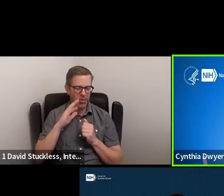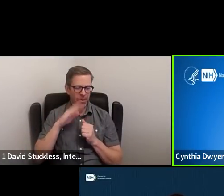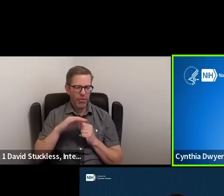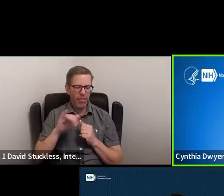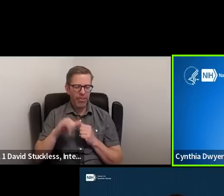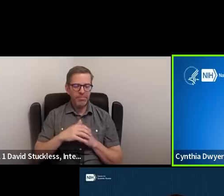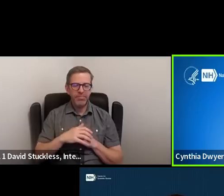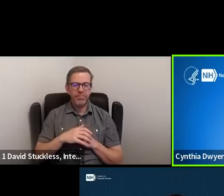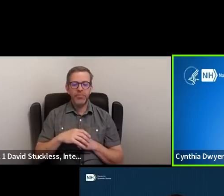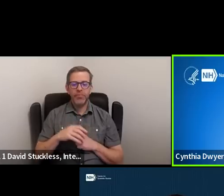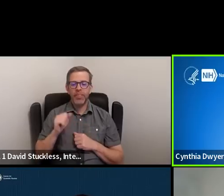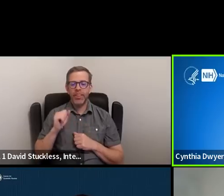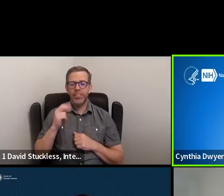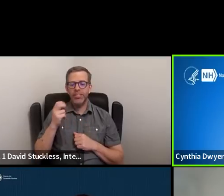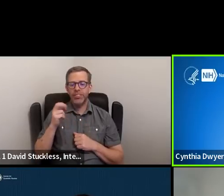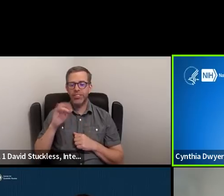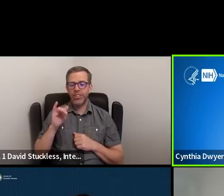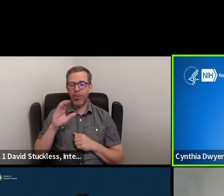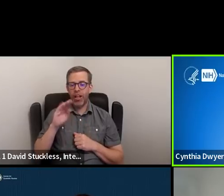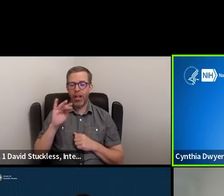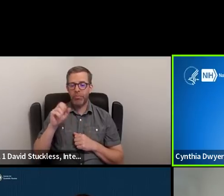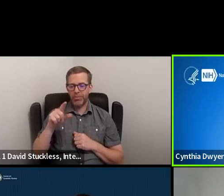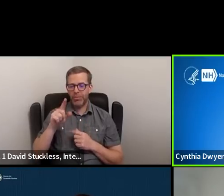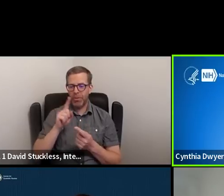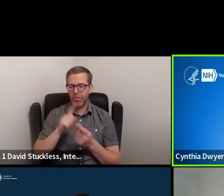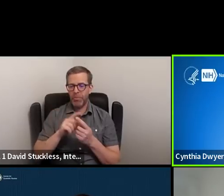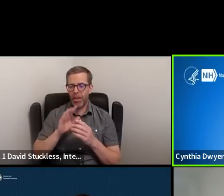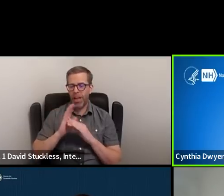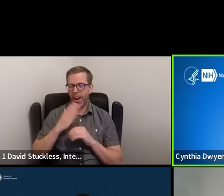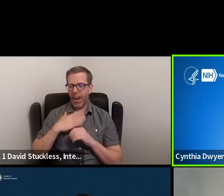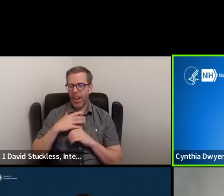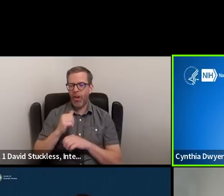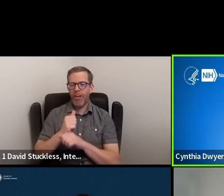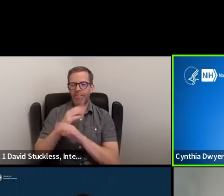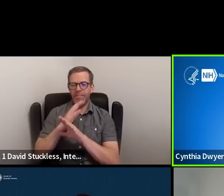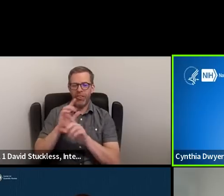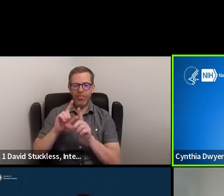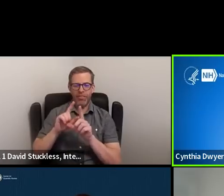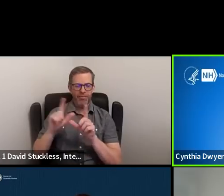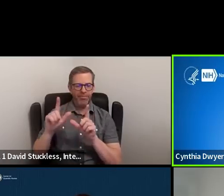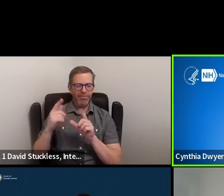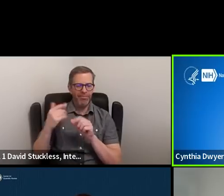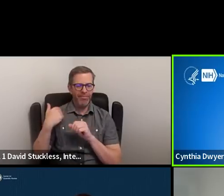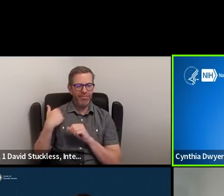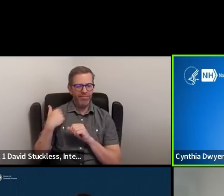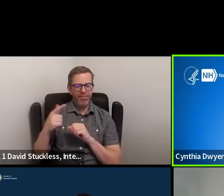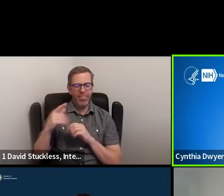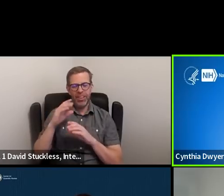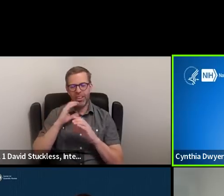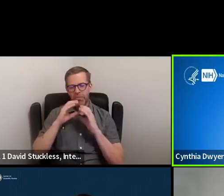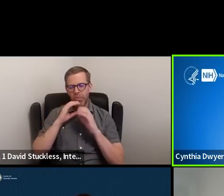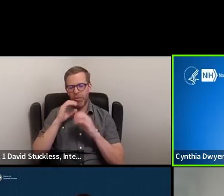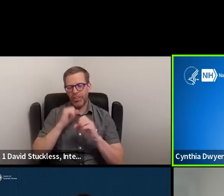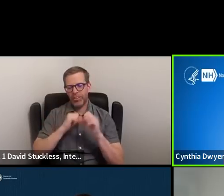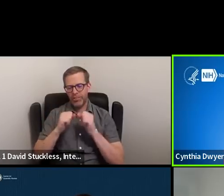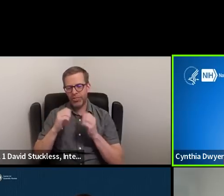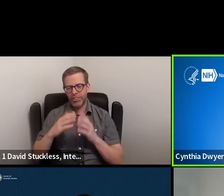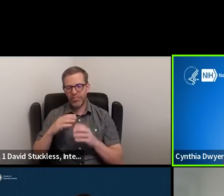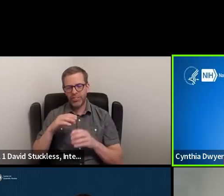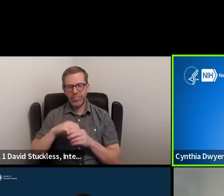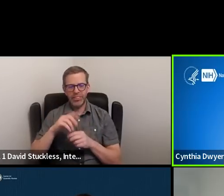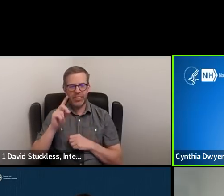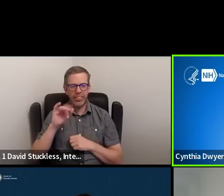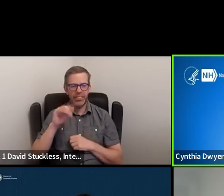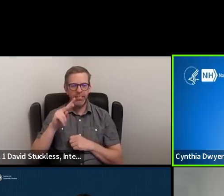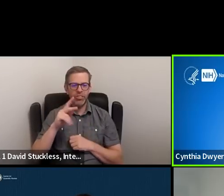We've got Sherry Cummins, who you met on our video a while ago. She's a communications strategist in the